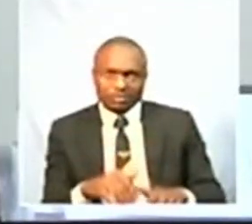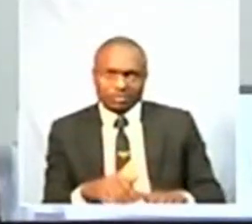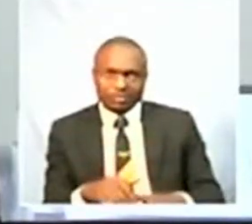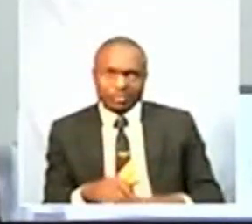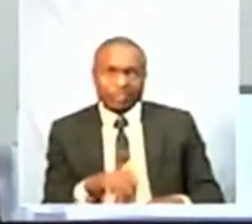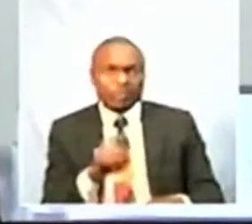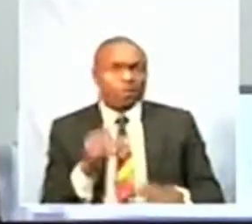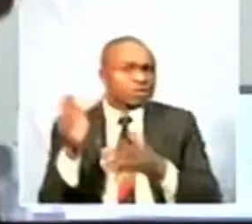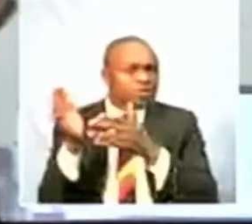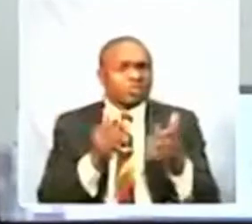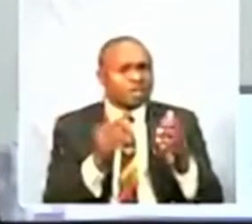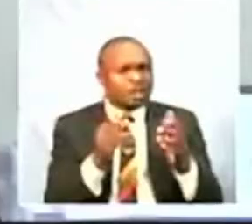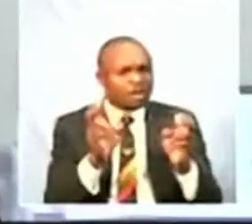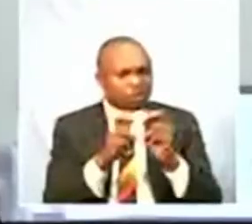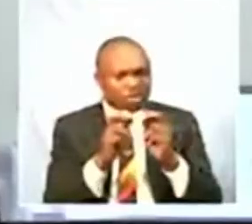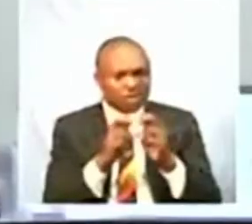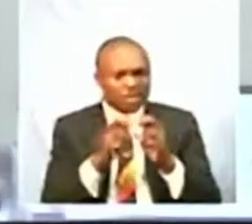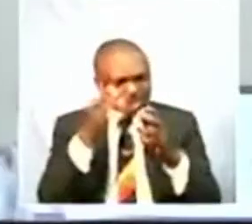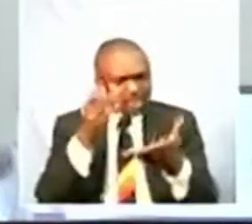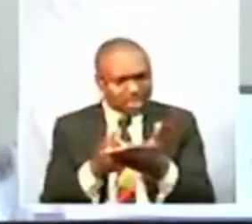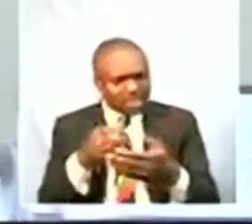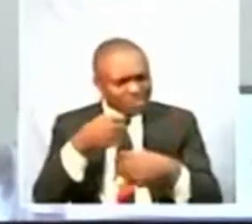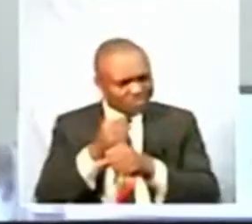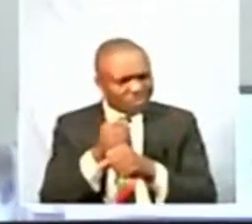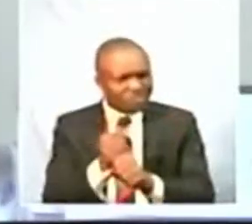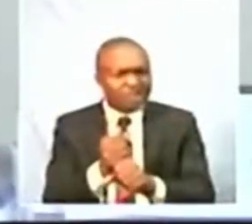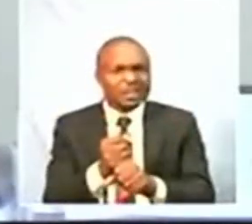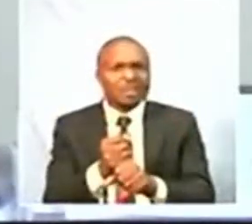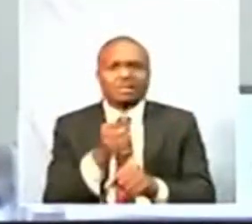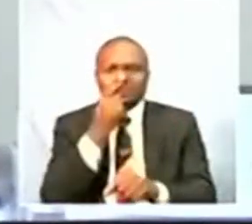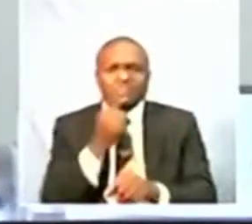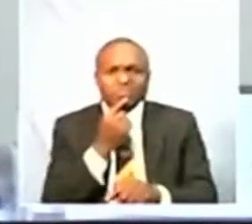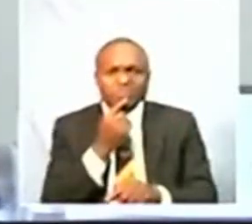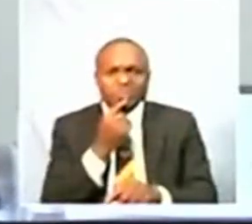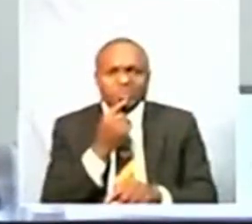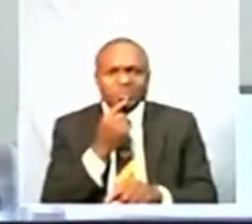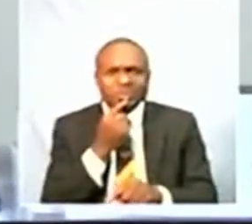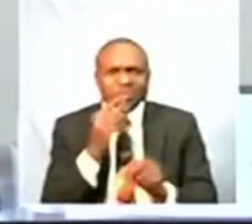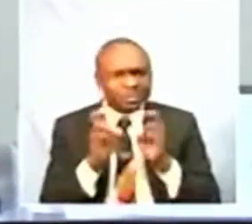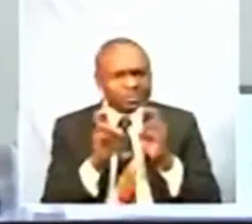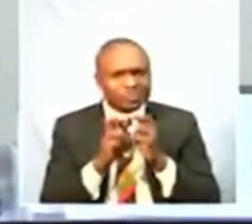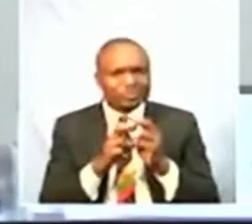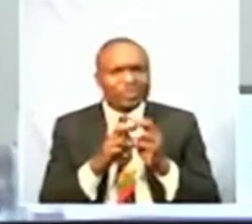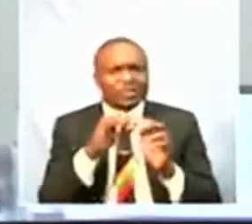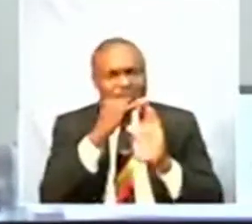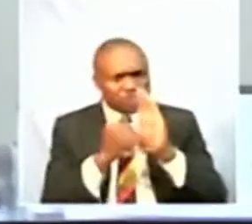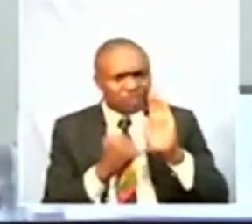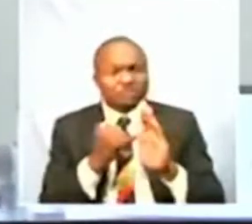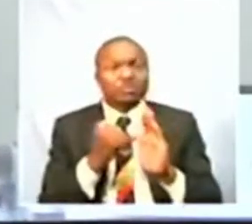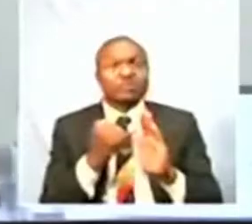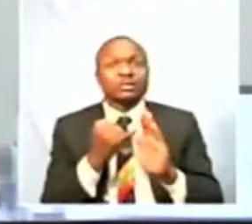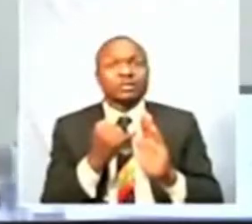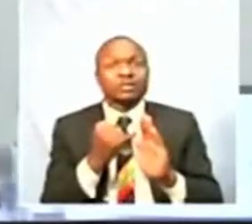you bring contracts here, manufacturing documents. It's criminal. Dated July